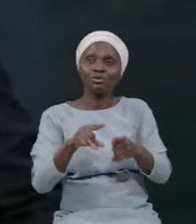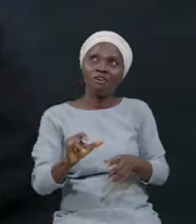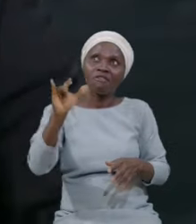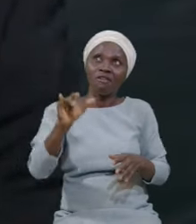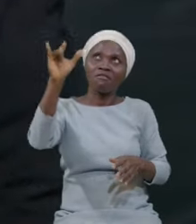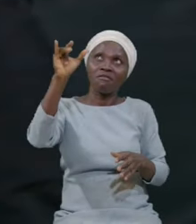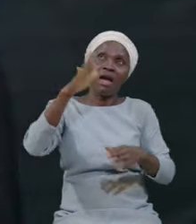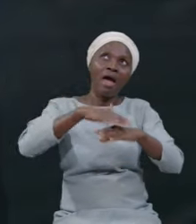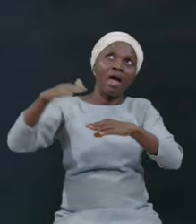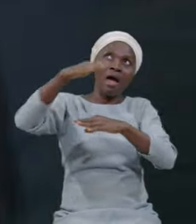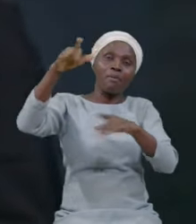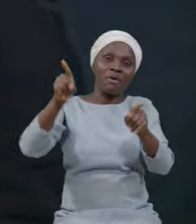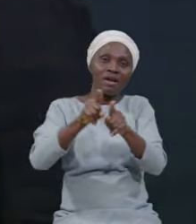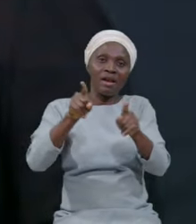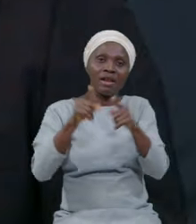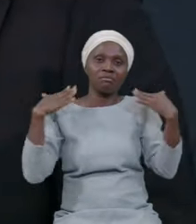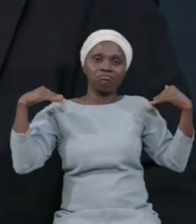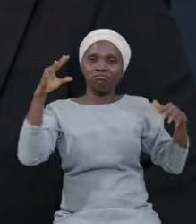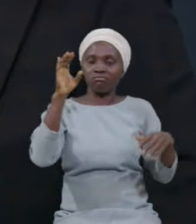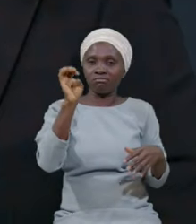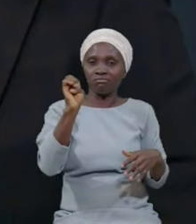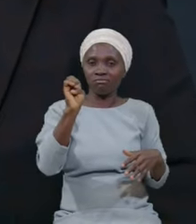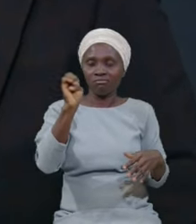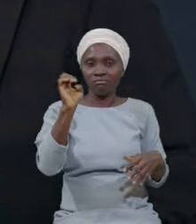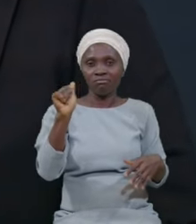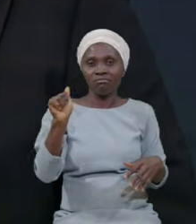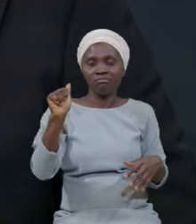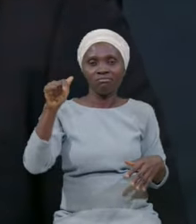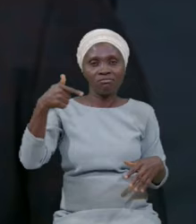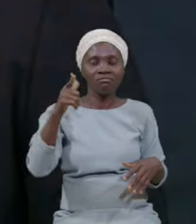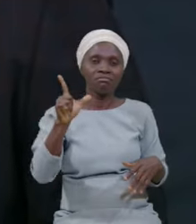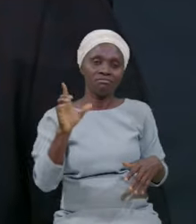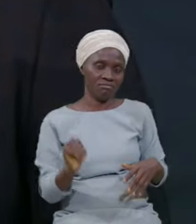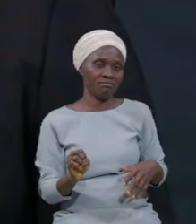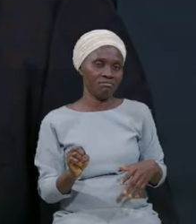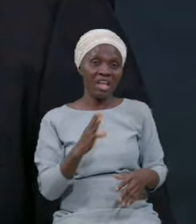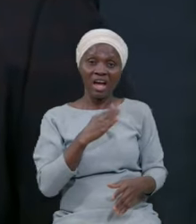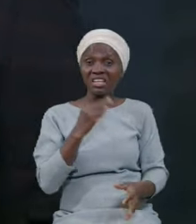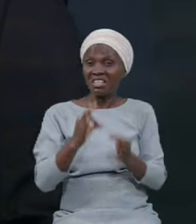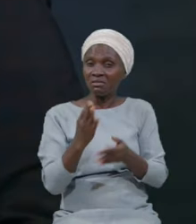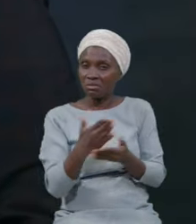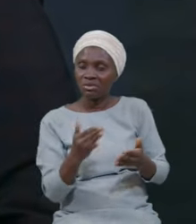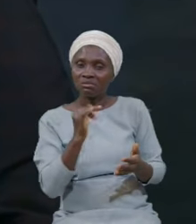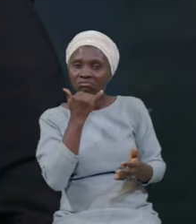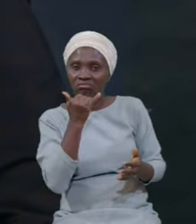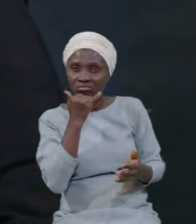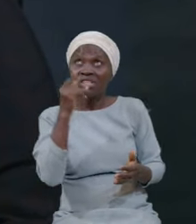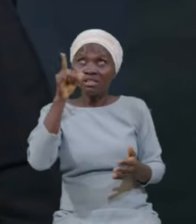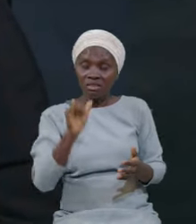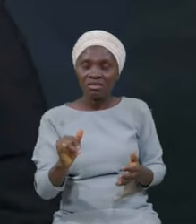though things are down, he's still willing to get you up. You will come